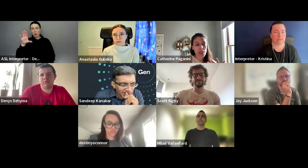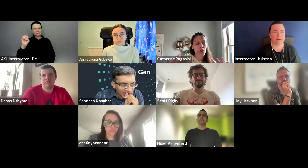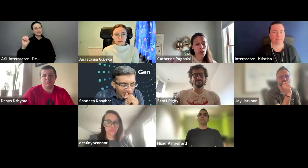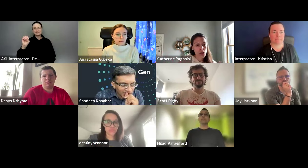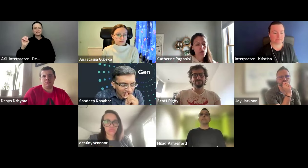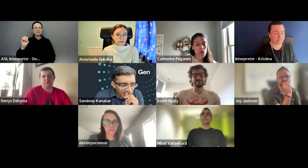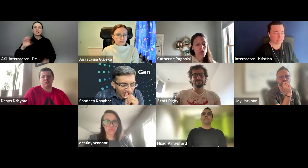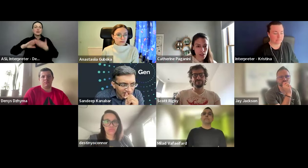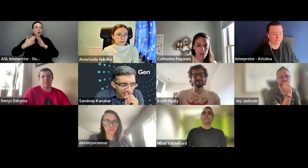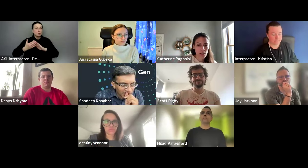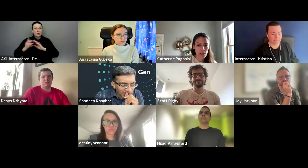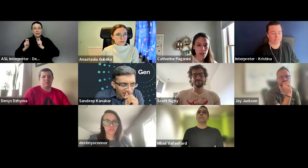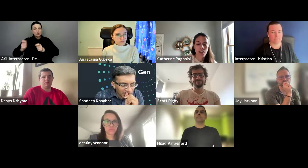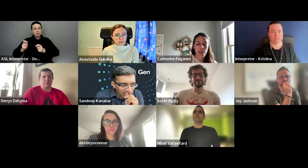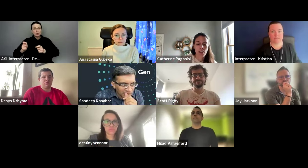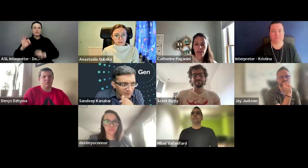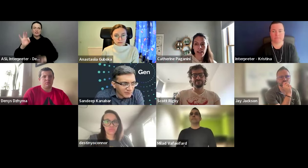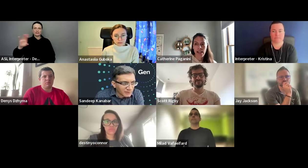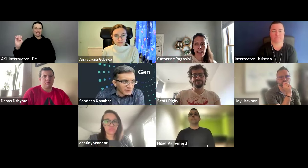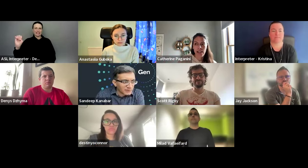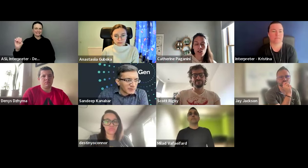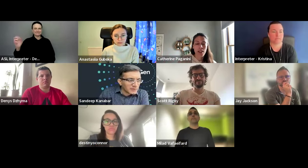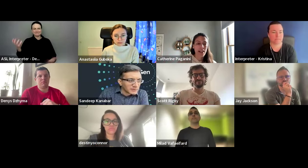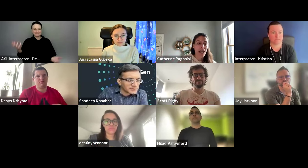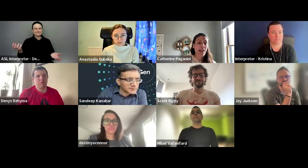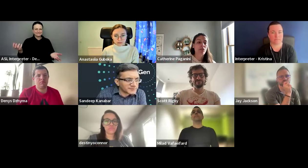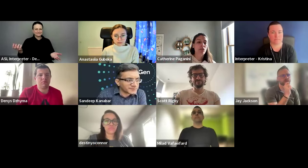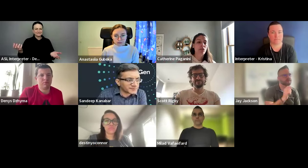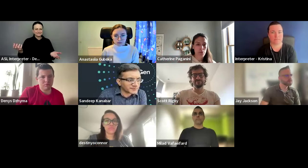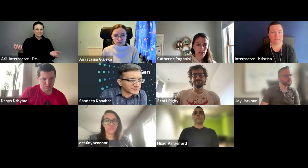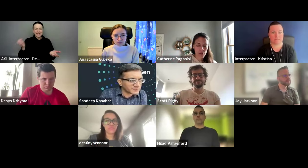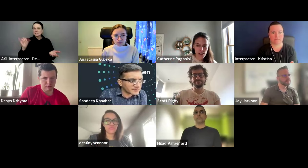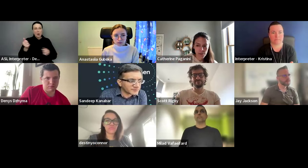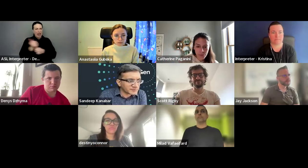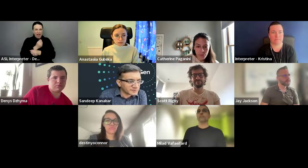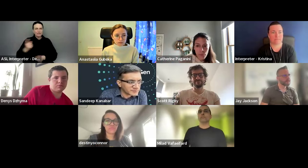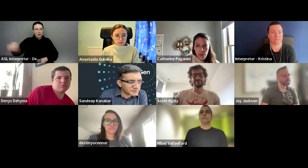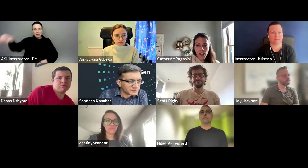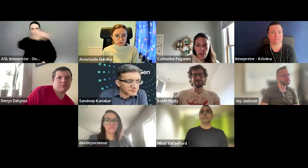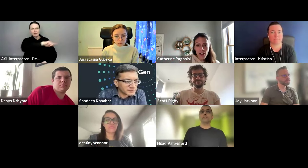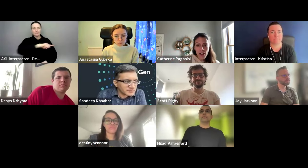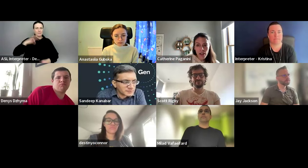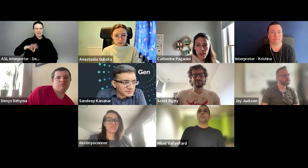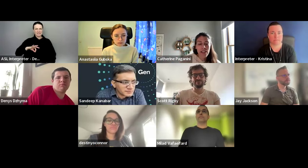the community contributes for free, and so that everyone benefits.